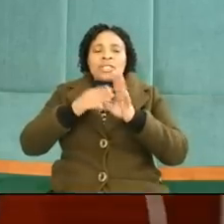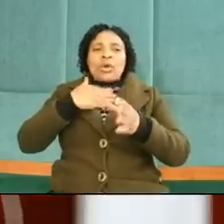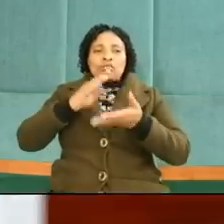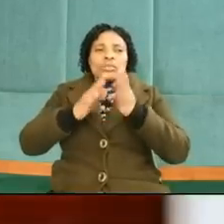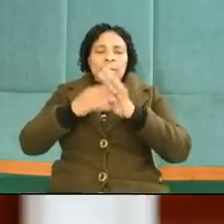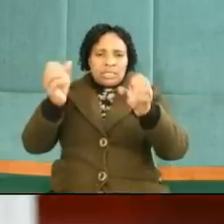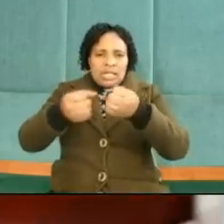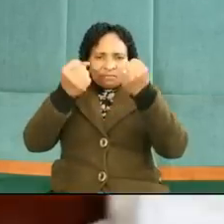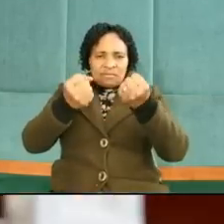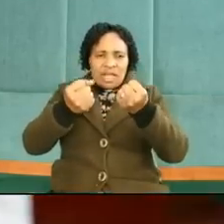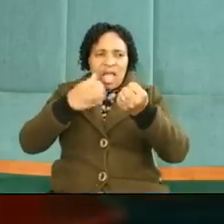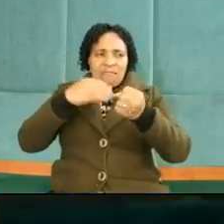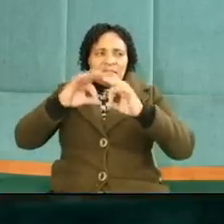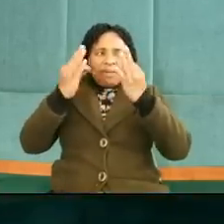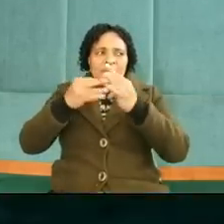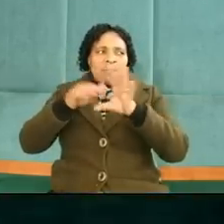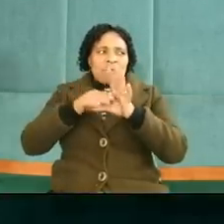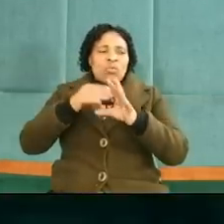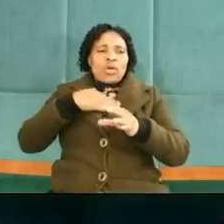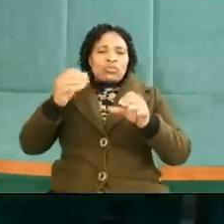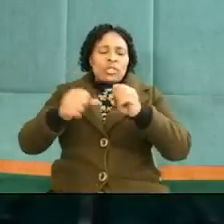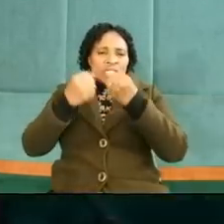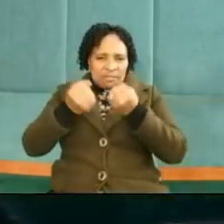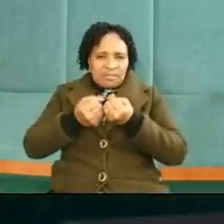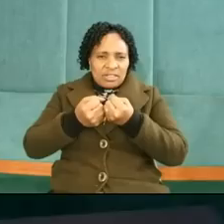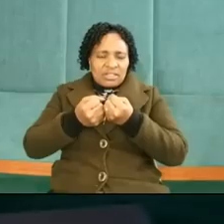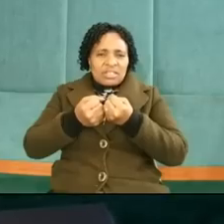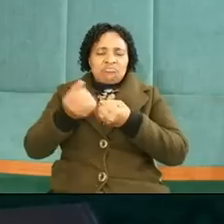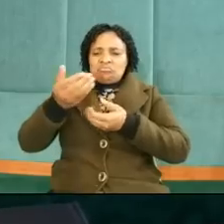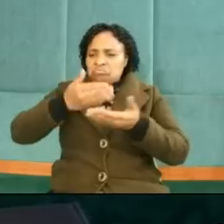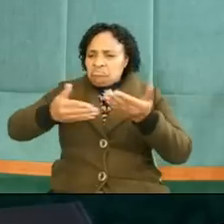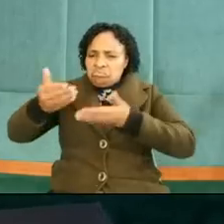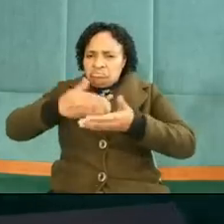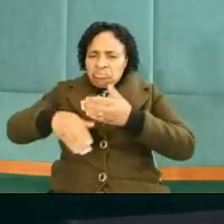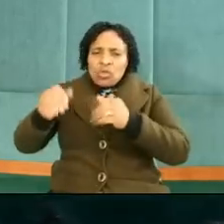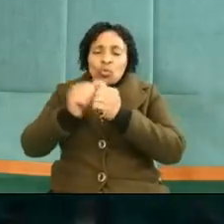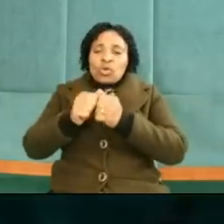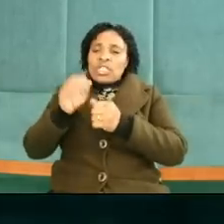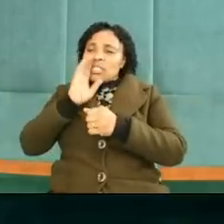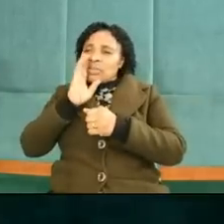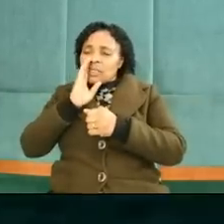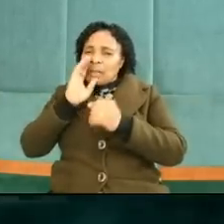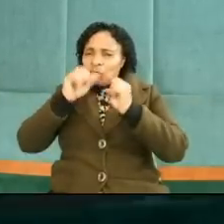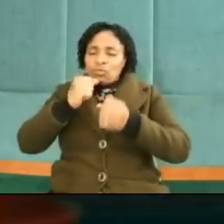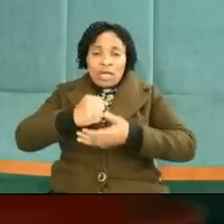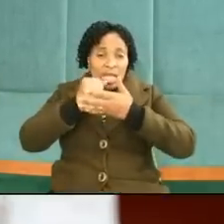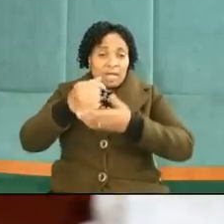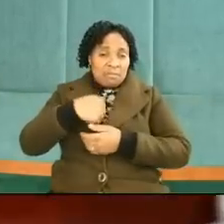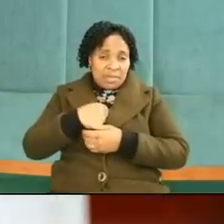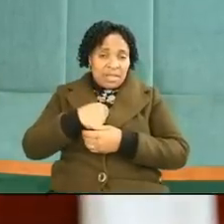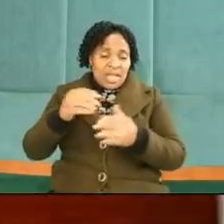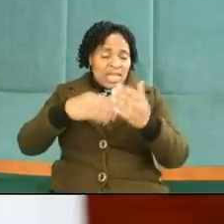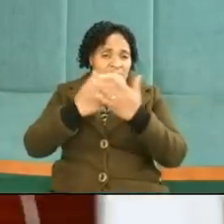want to be saved. Yeah, I have some family members I want to be saved. So she negotiated with the spies. Can you help me to say, can you